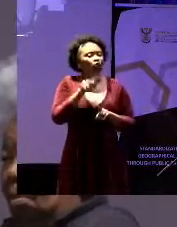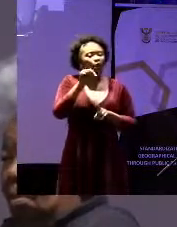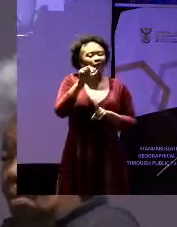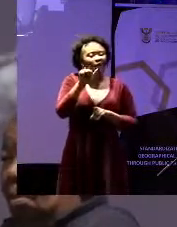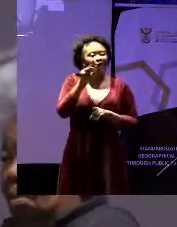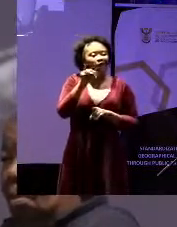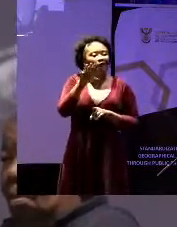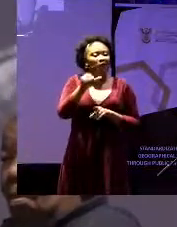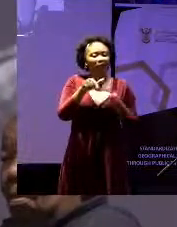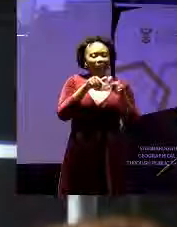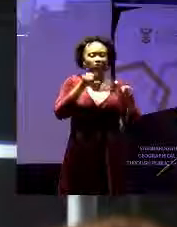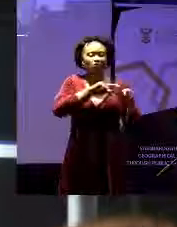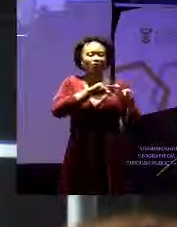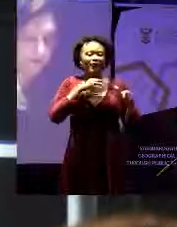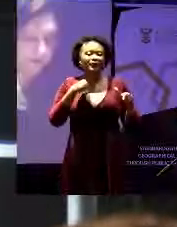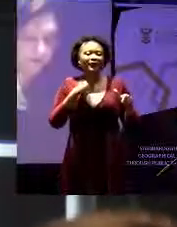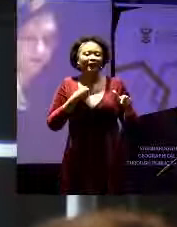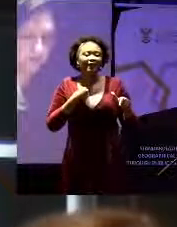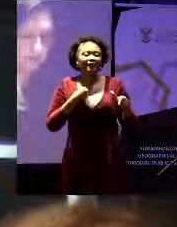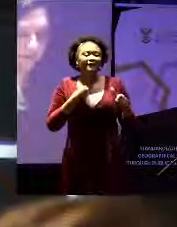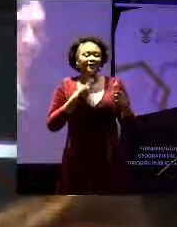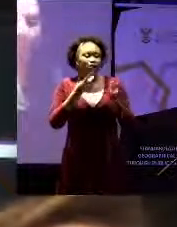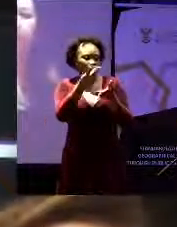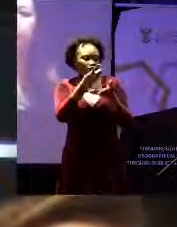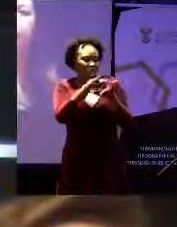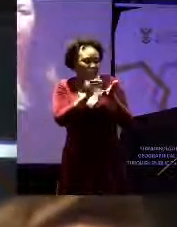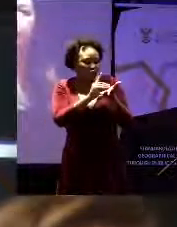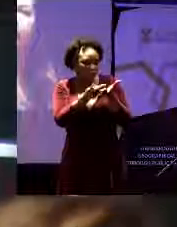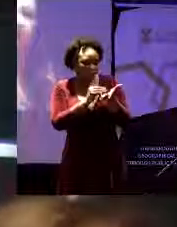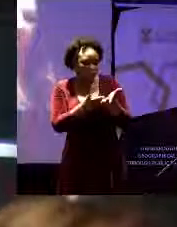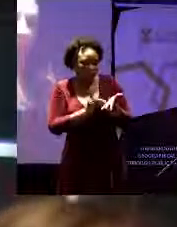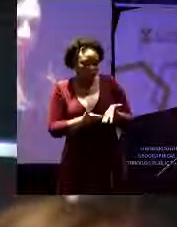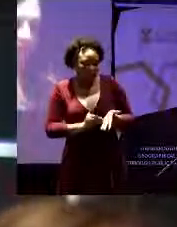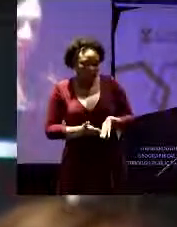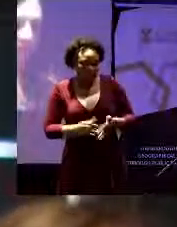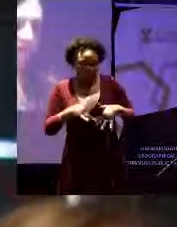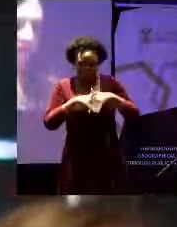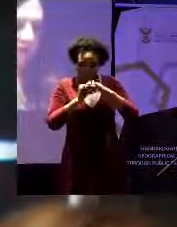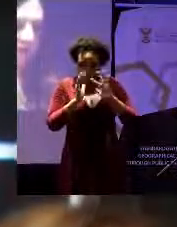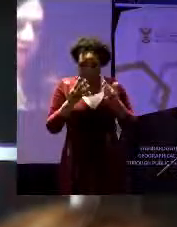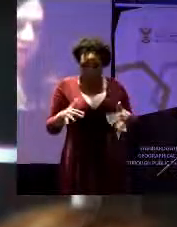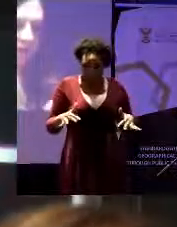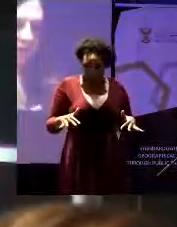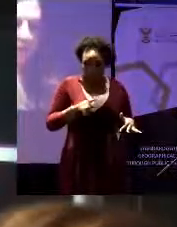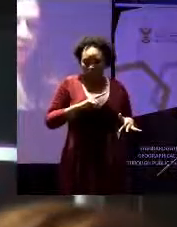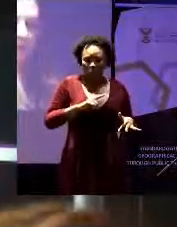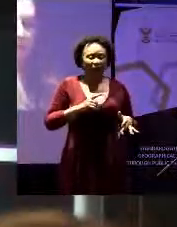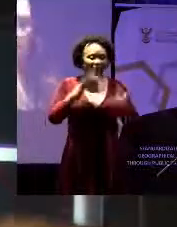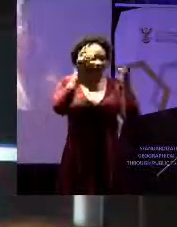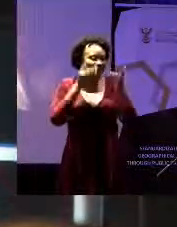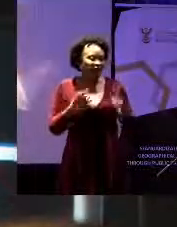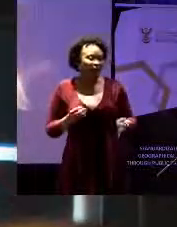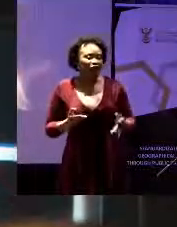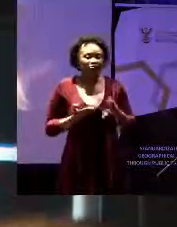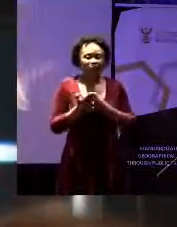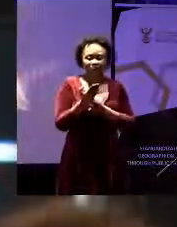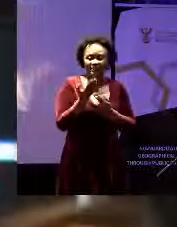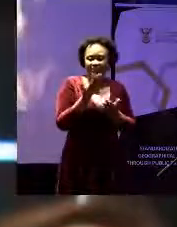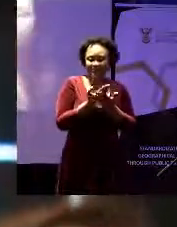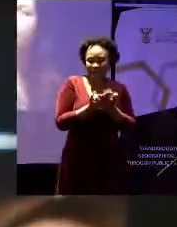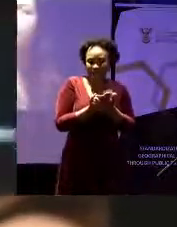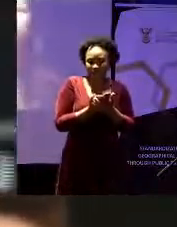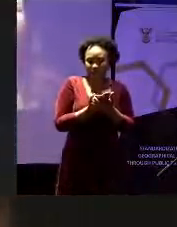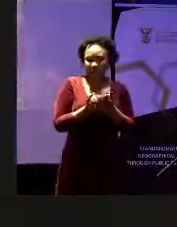have dictionaries which have been recently launched, so for the information to be accessed in that format.